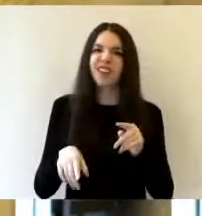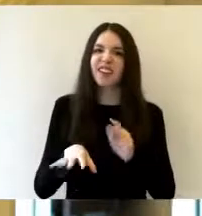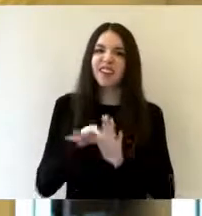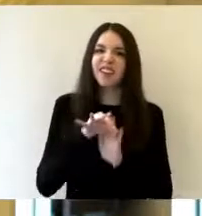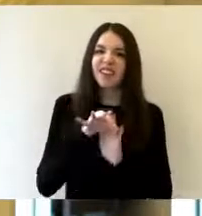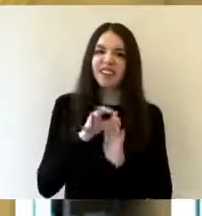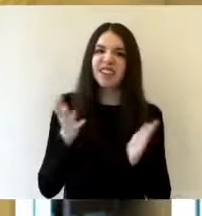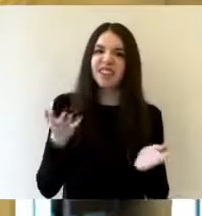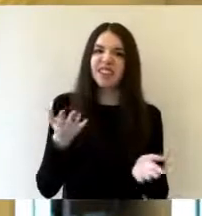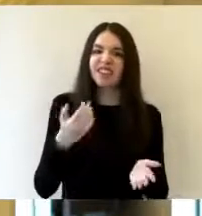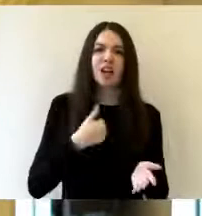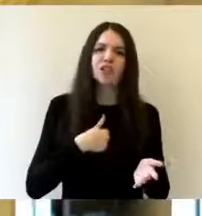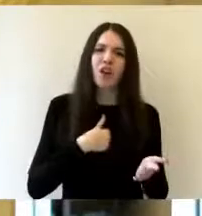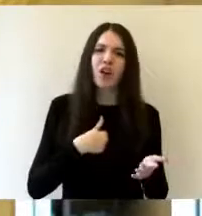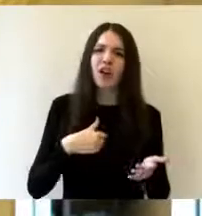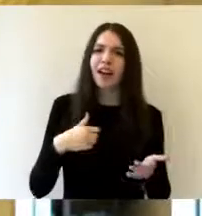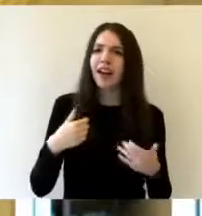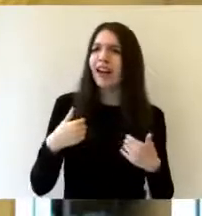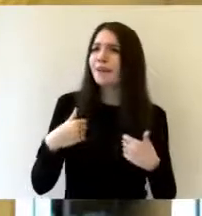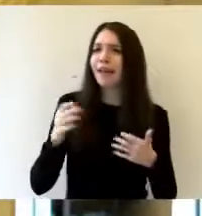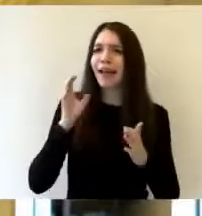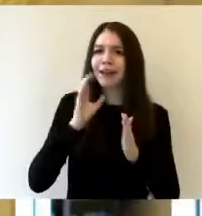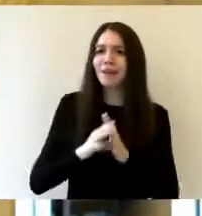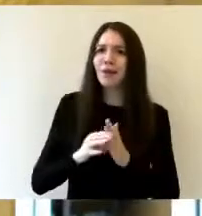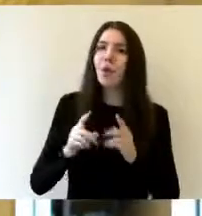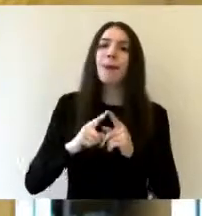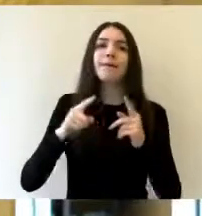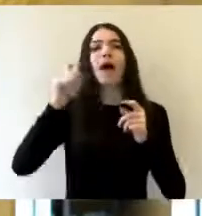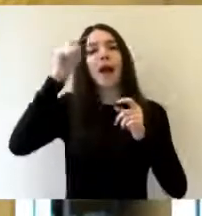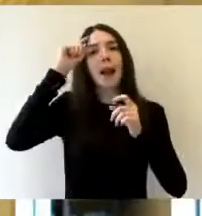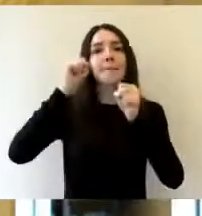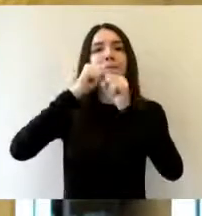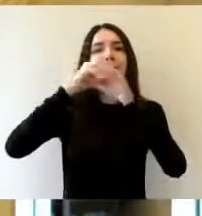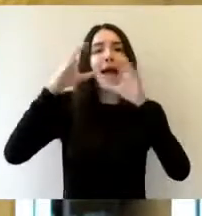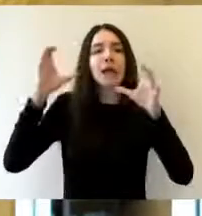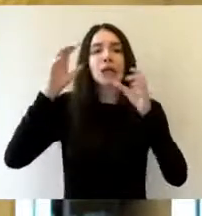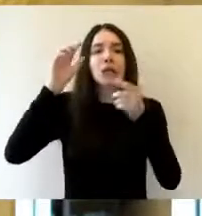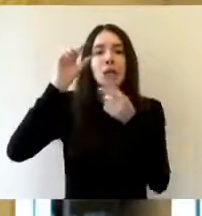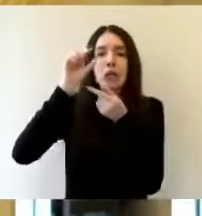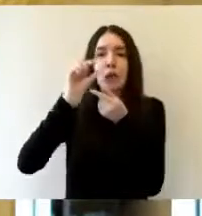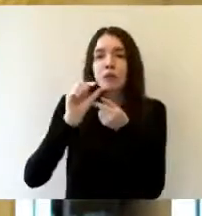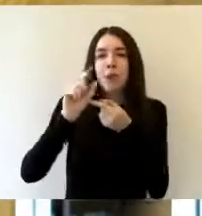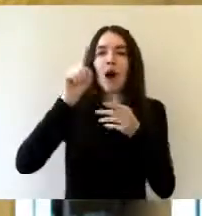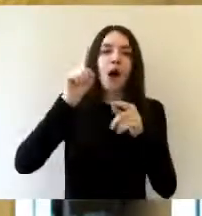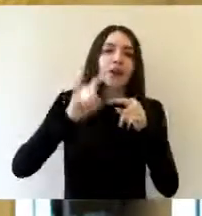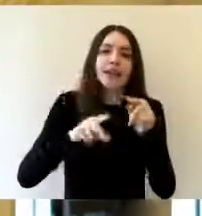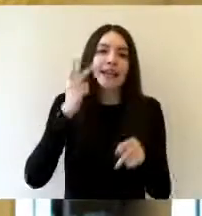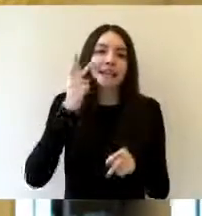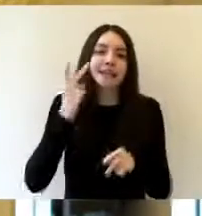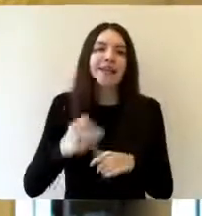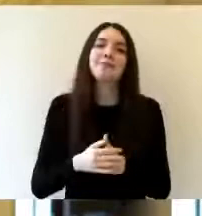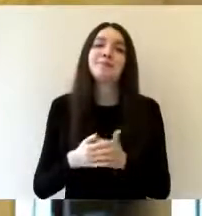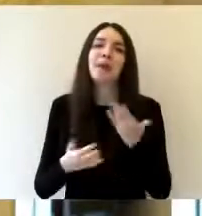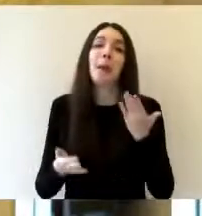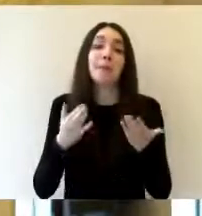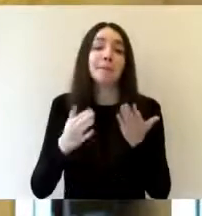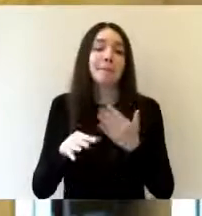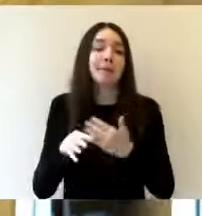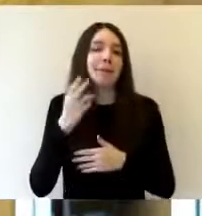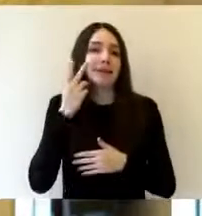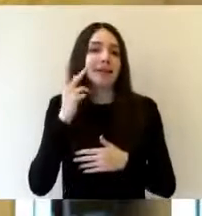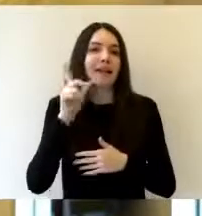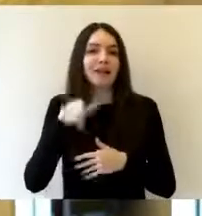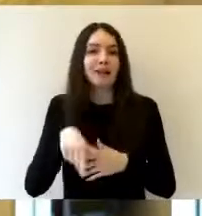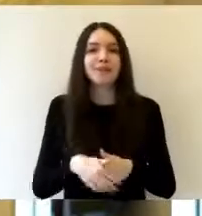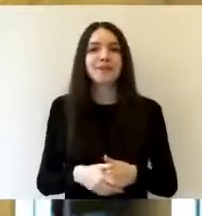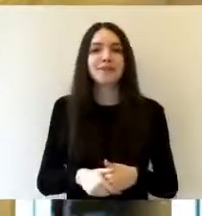Oh, sorry. We did have a photo of it. Anyway, it's very small. Imagine it. It's so small you can't see it, y'all. Mm-hmm. Maybe we'll find it later. Oh,